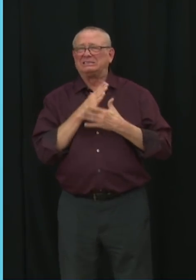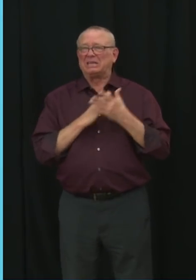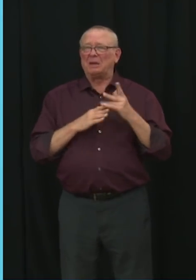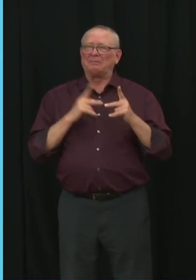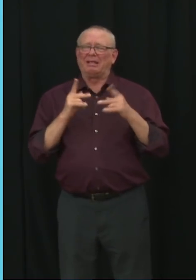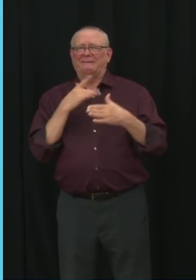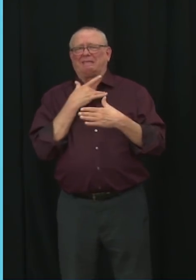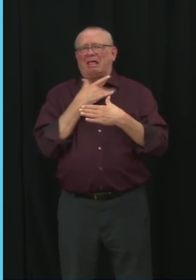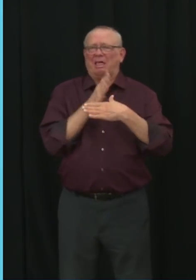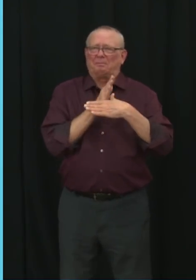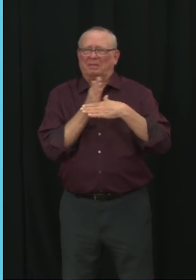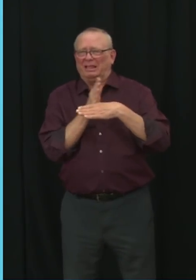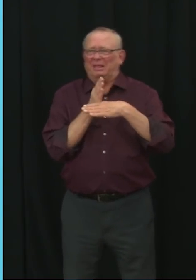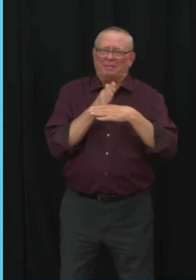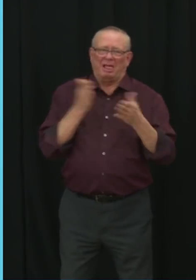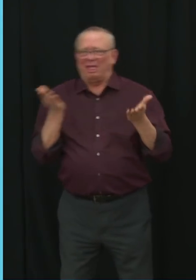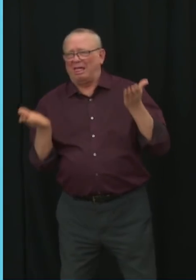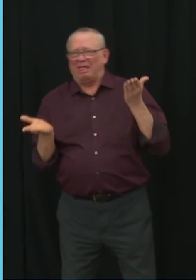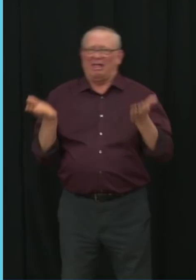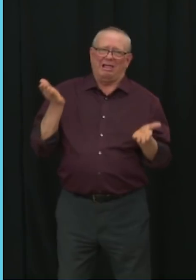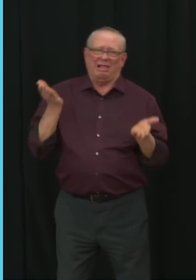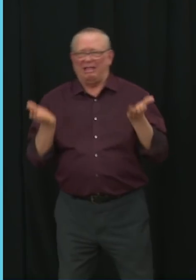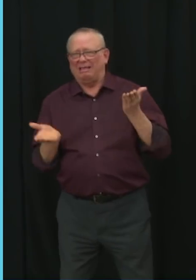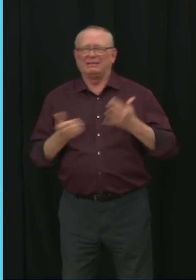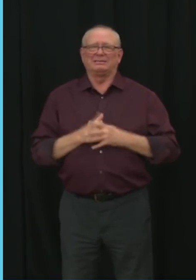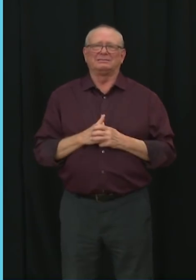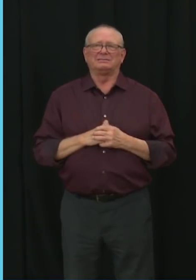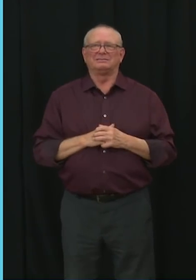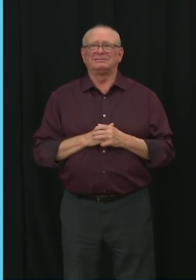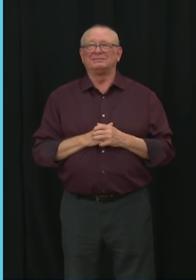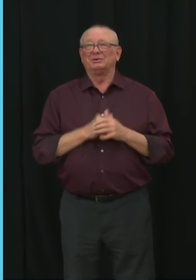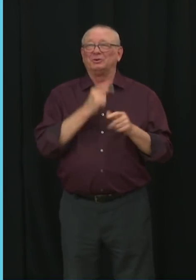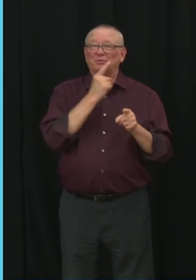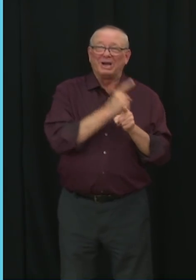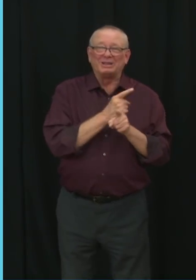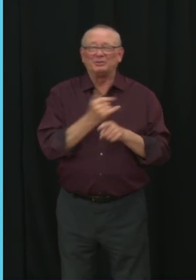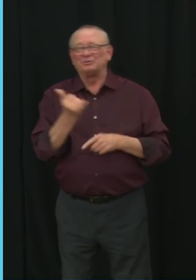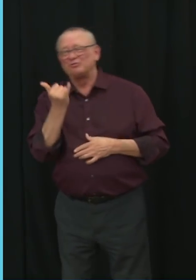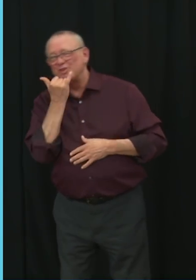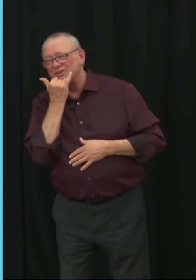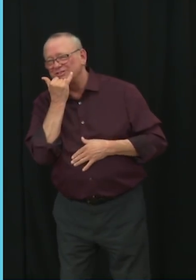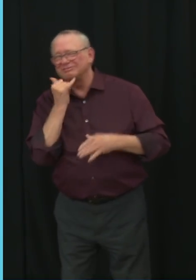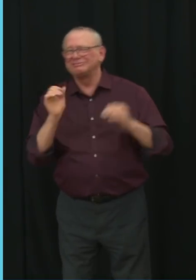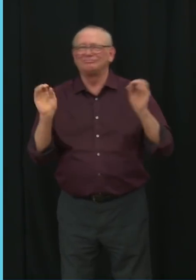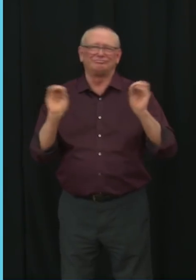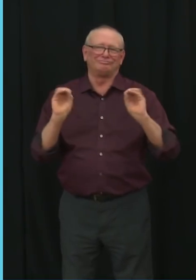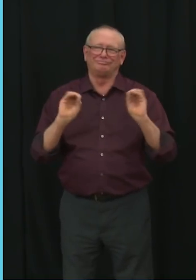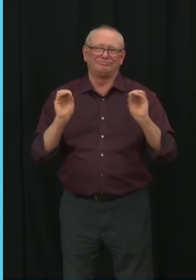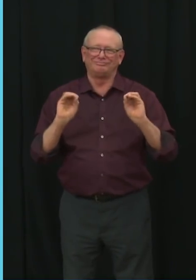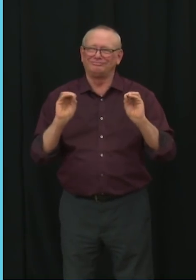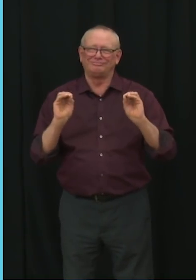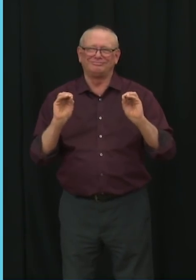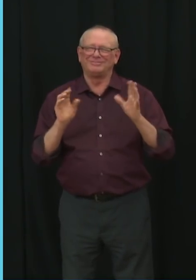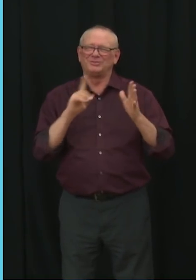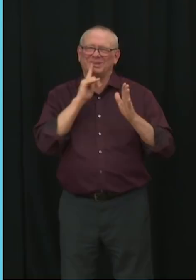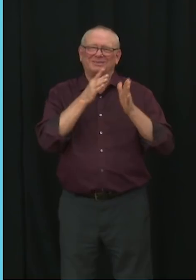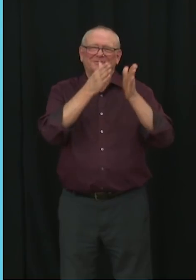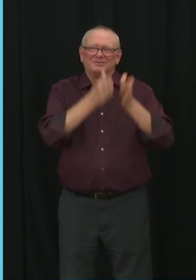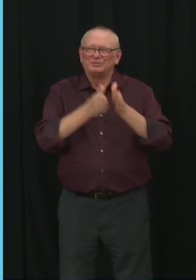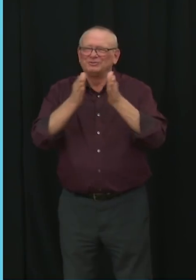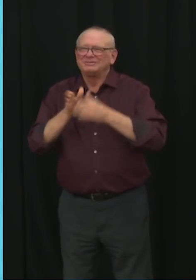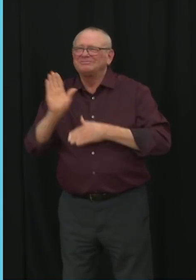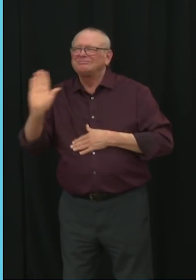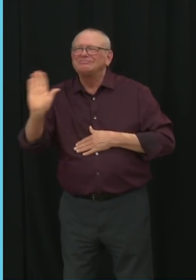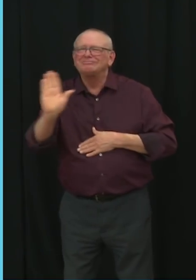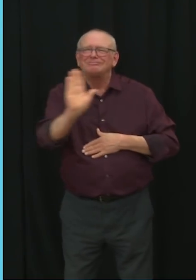right way to respond to these changes, so we should expect different responses. Every person's experience through the pandemic